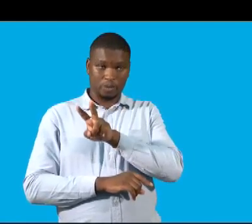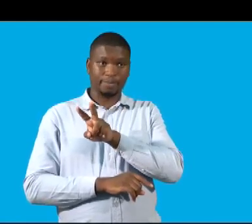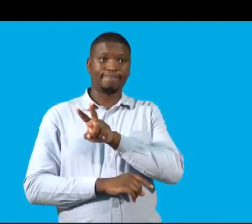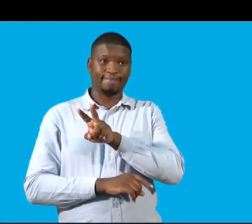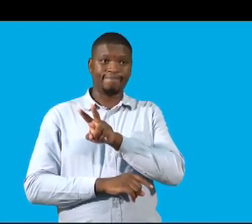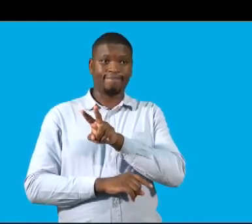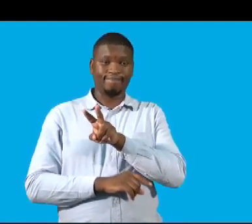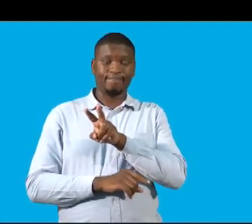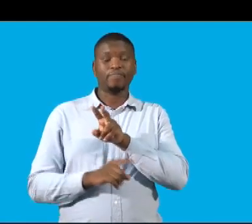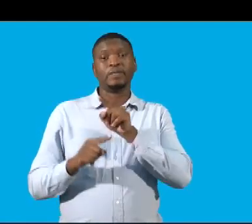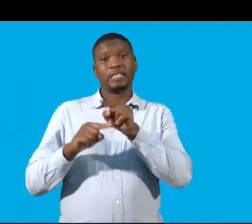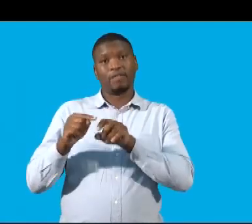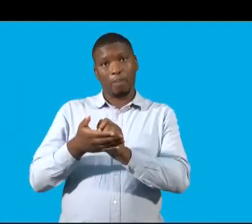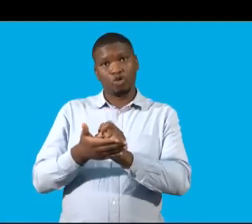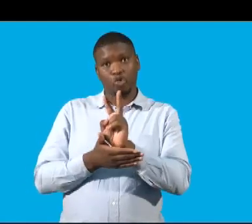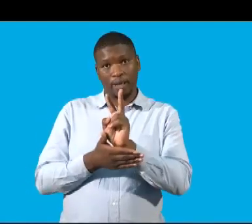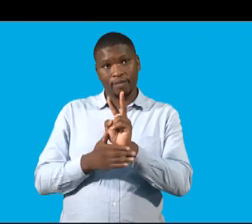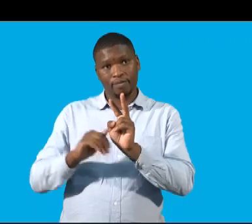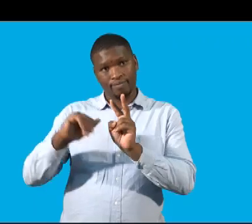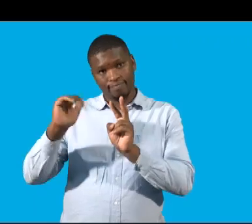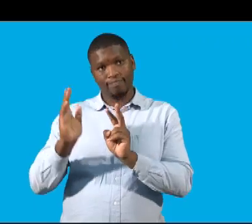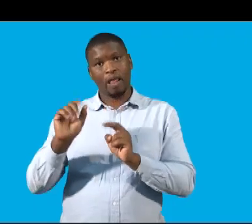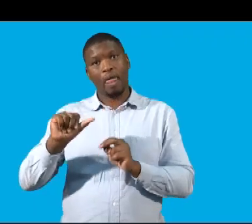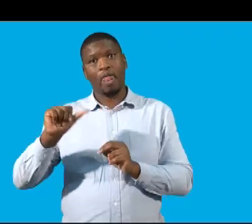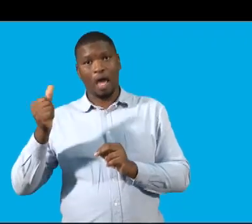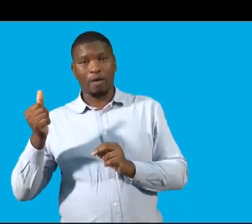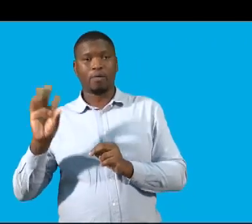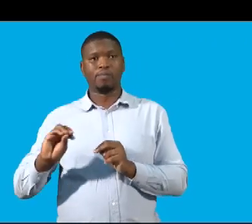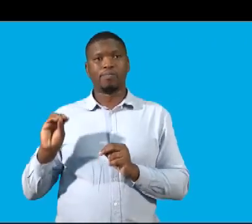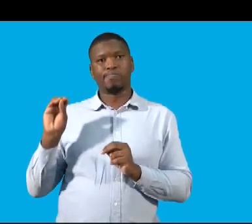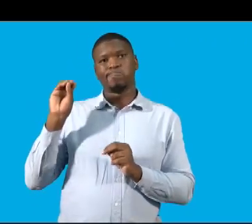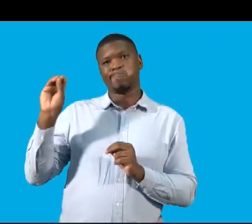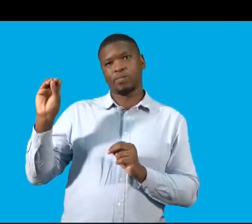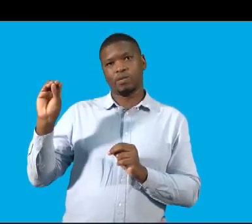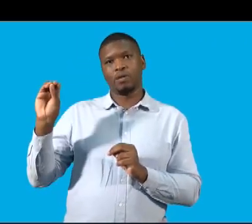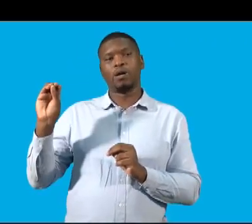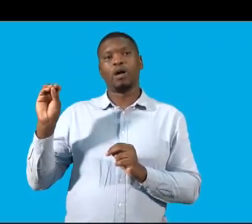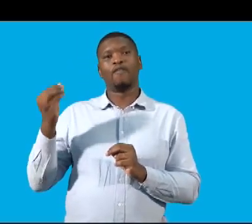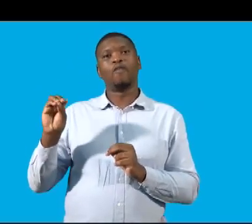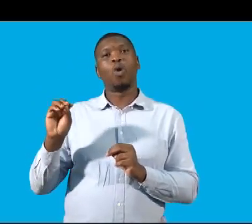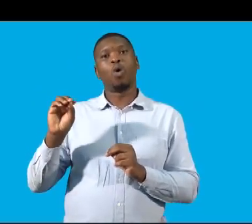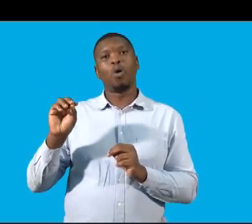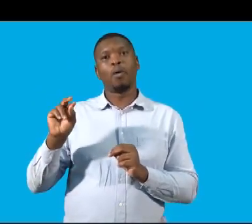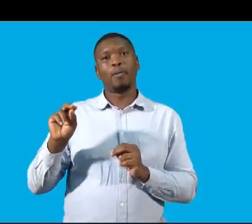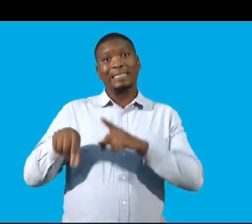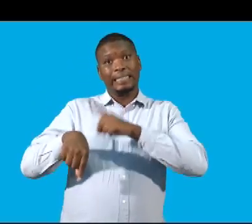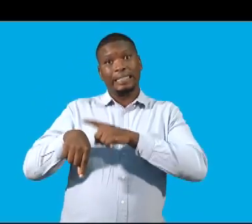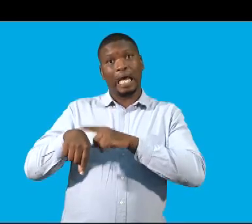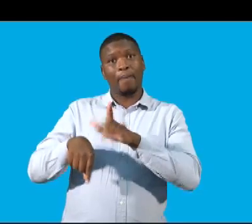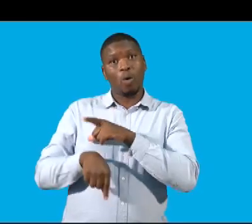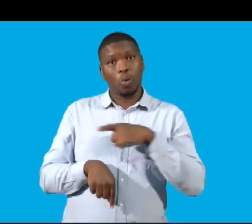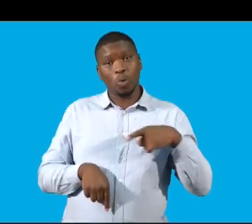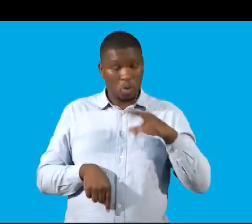0,092, that is divided by 12, close bracket, and then we are going to make an exponent, which is the period.